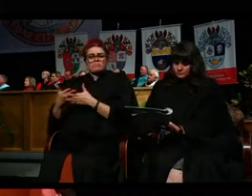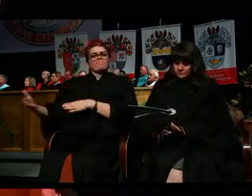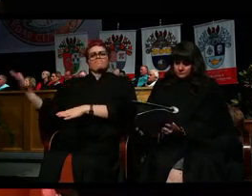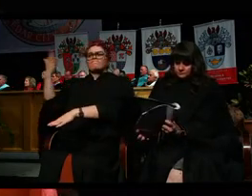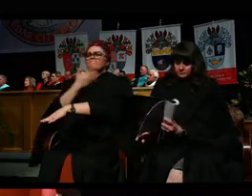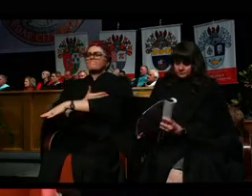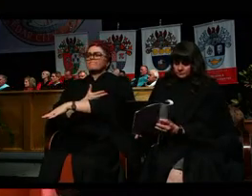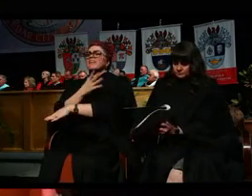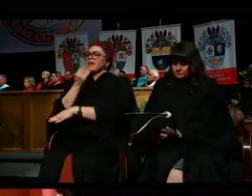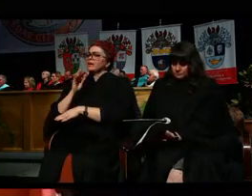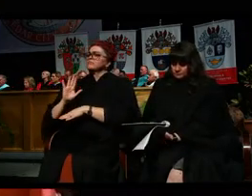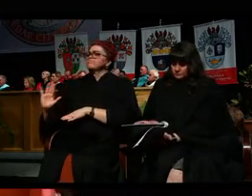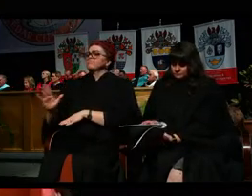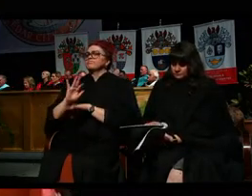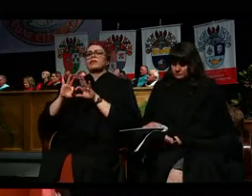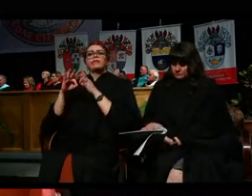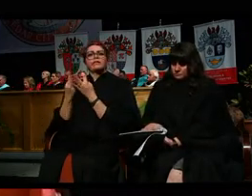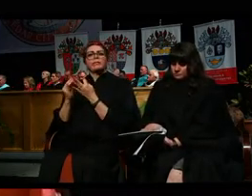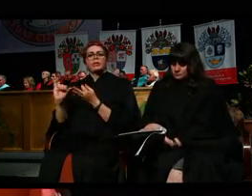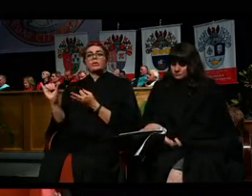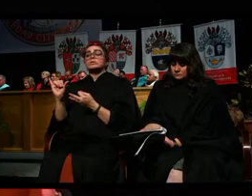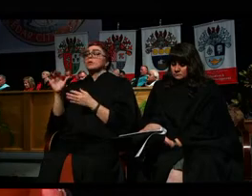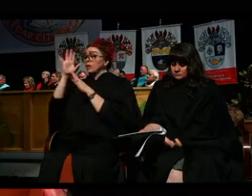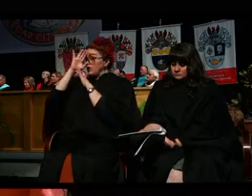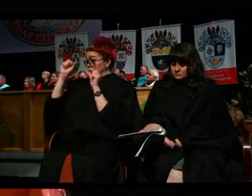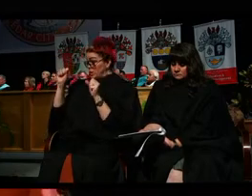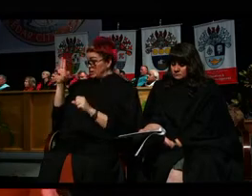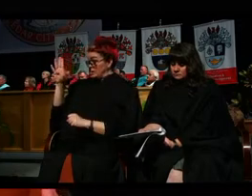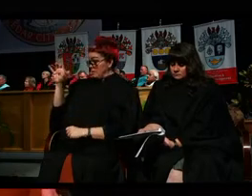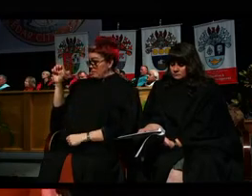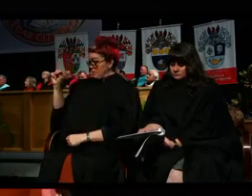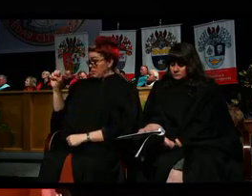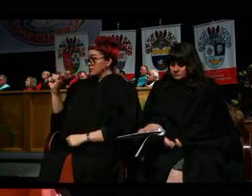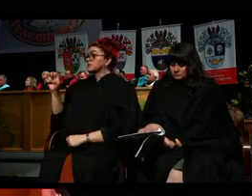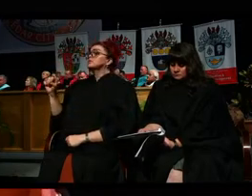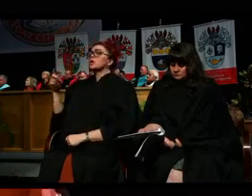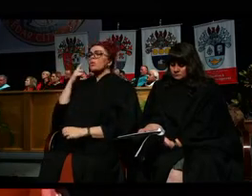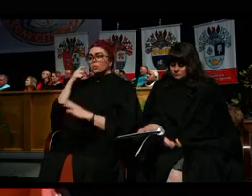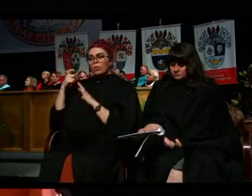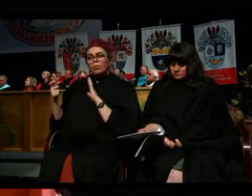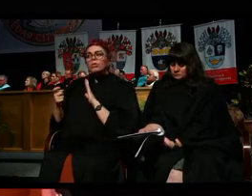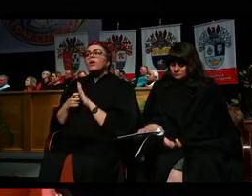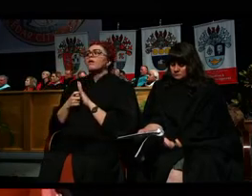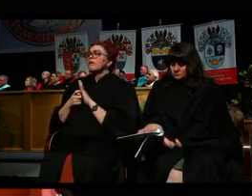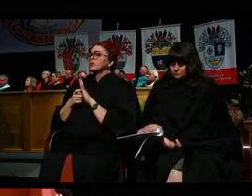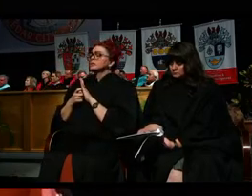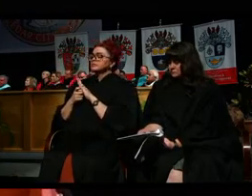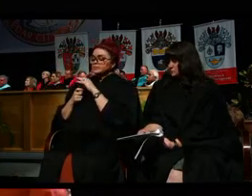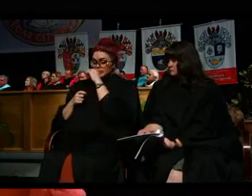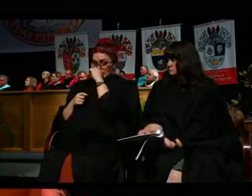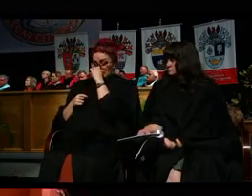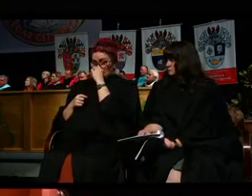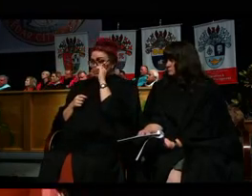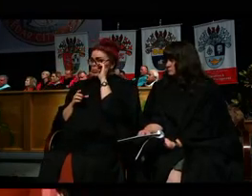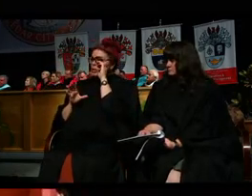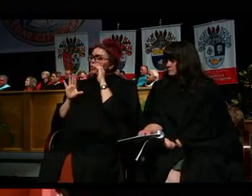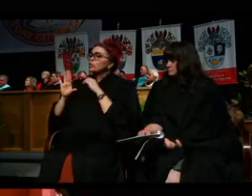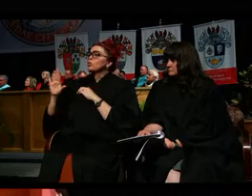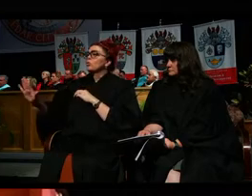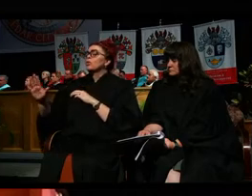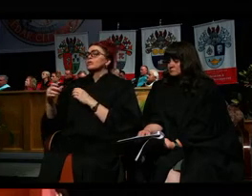families. President Benson, we also want to recognize and thank your